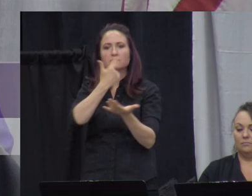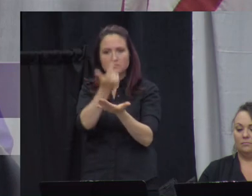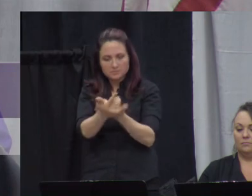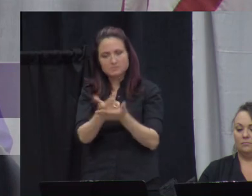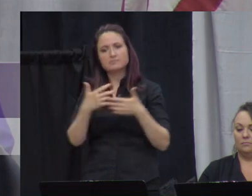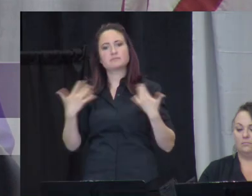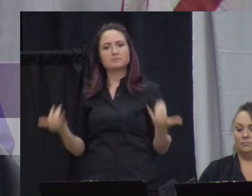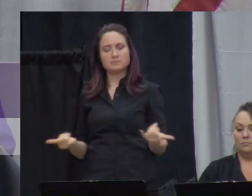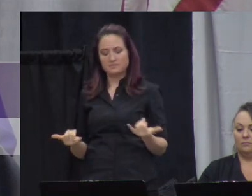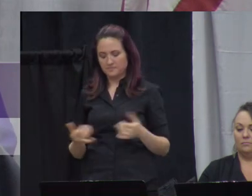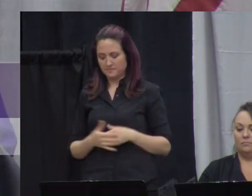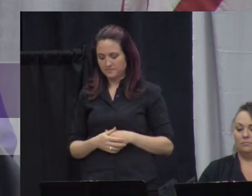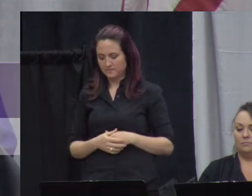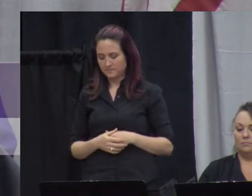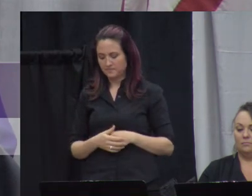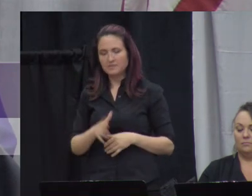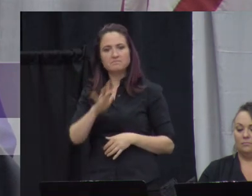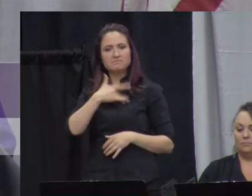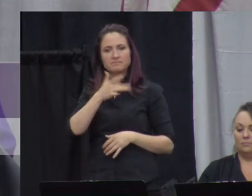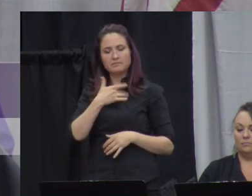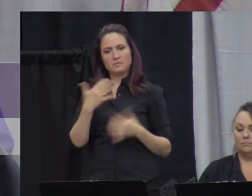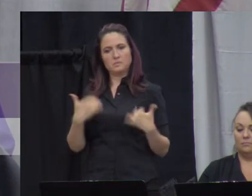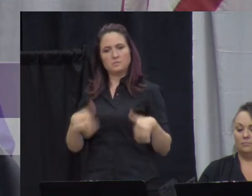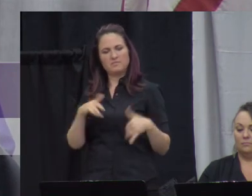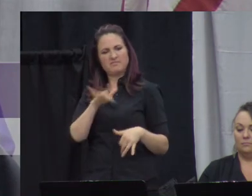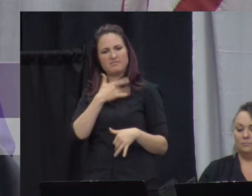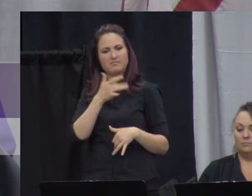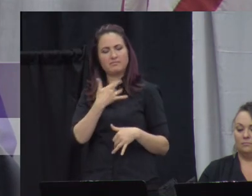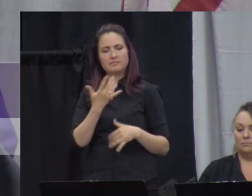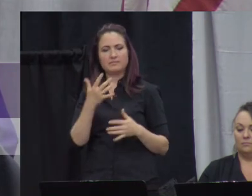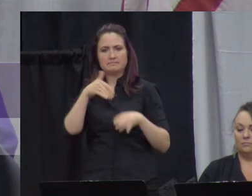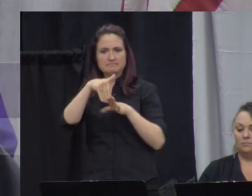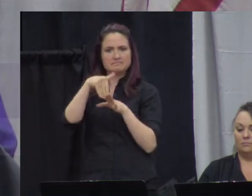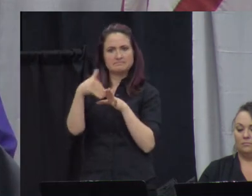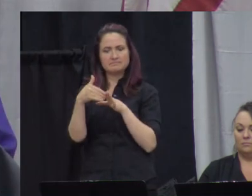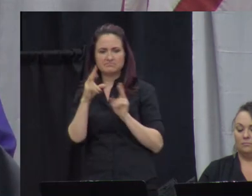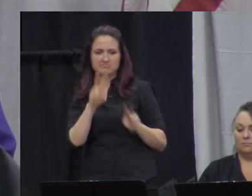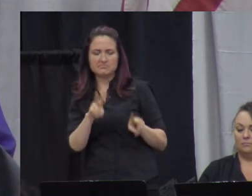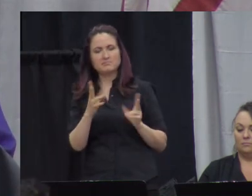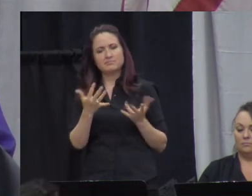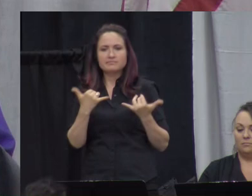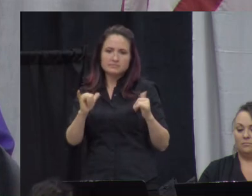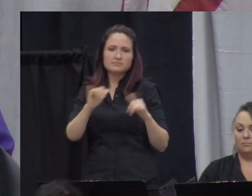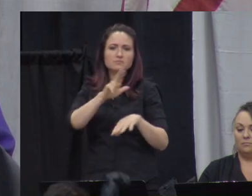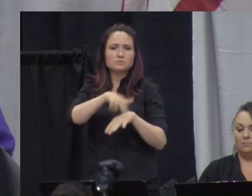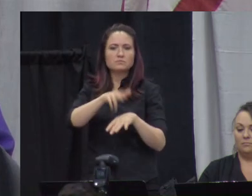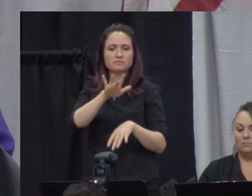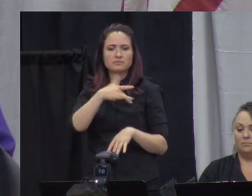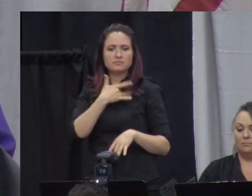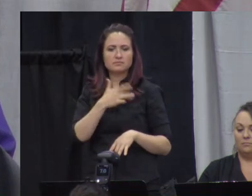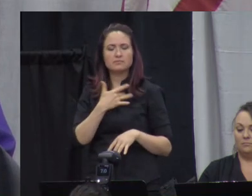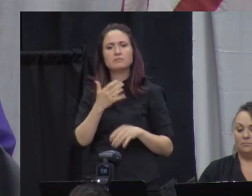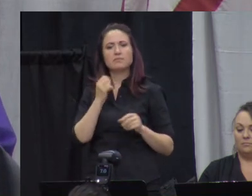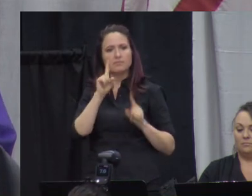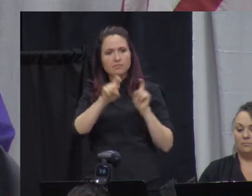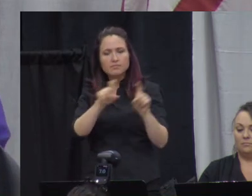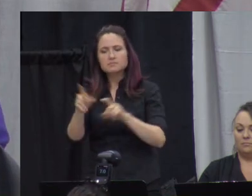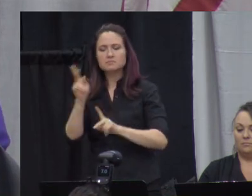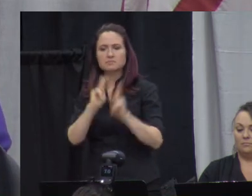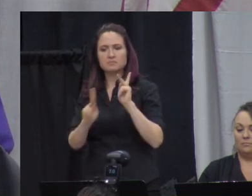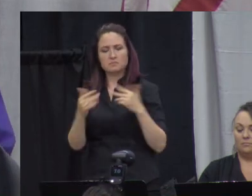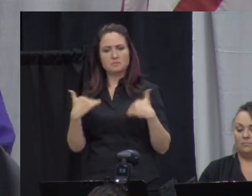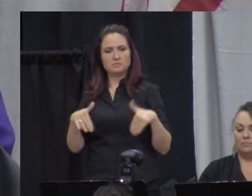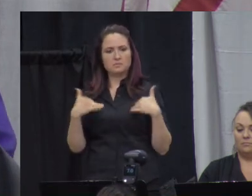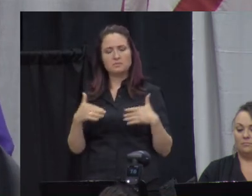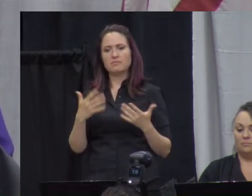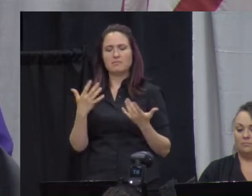ambiguity, uncertainty, a feeling that is frowned upon but normal. When I was asking my peers what they wanted to hear, everyone I asked responded with, "I don't know,"